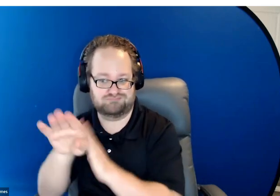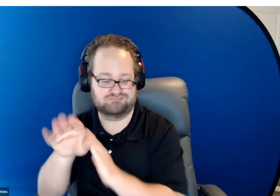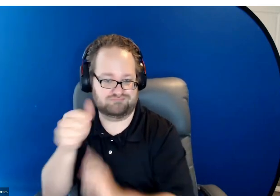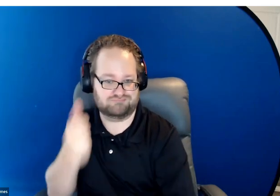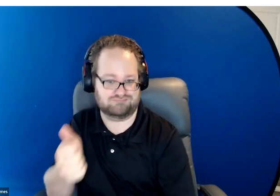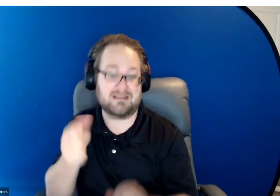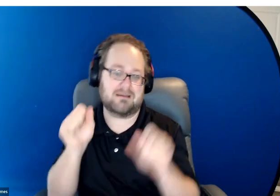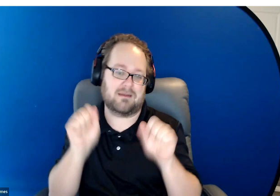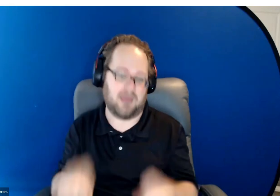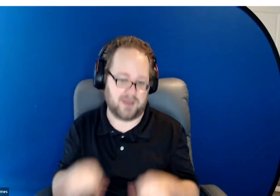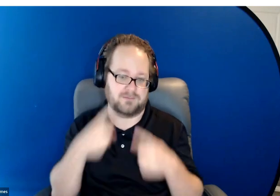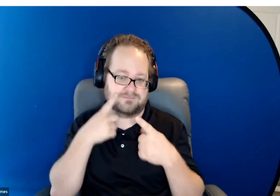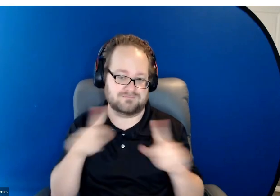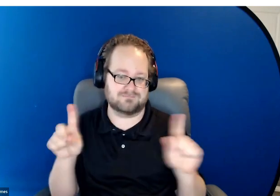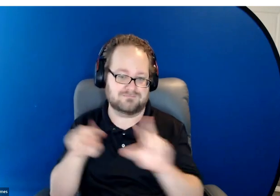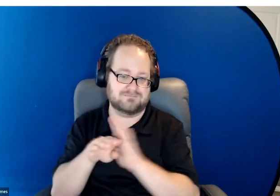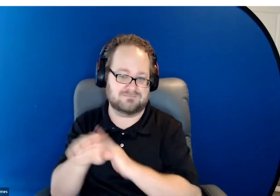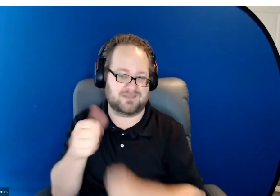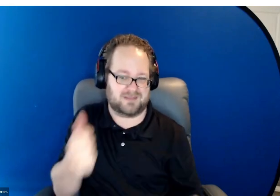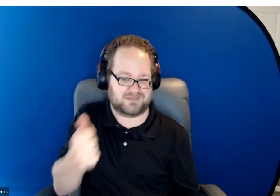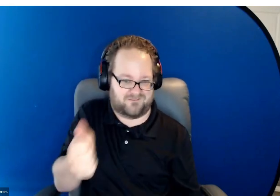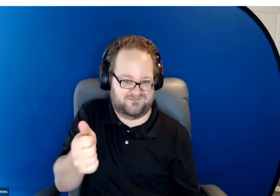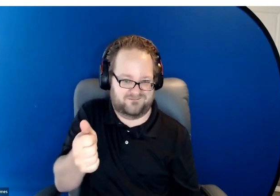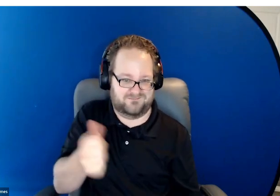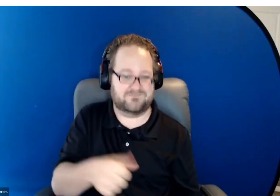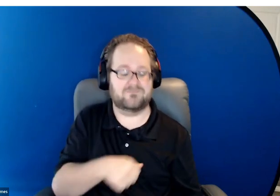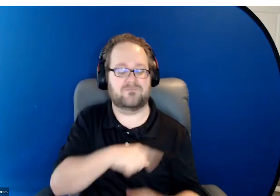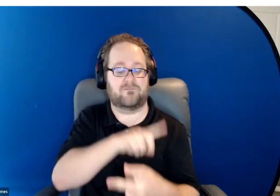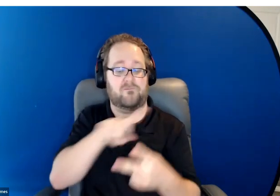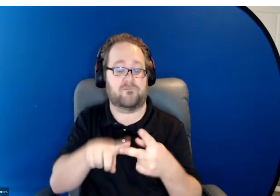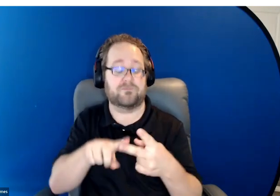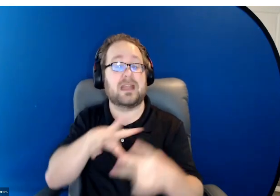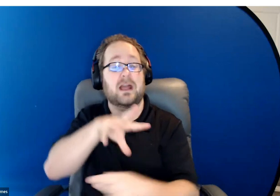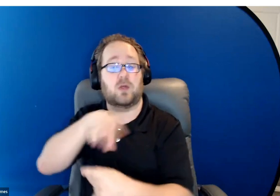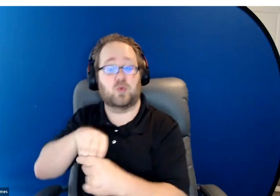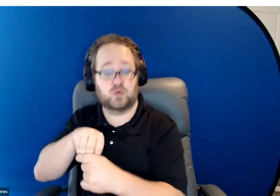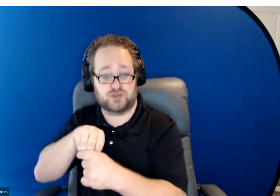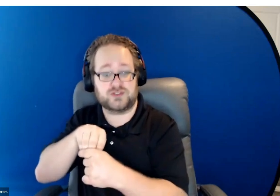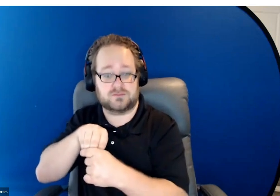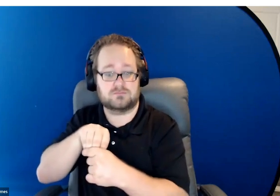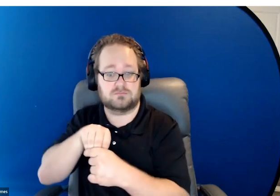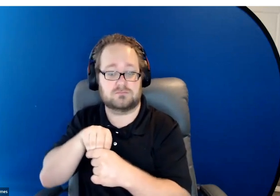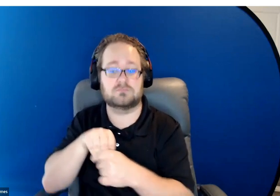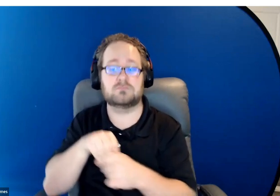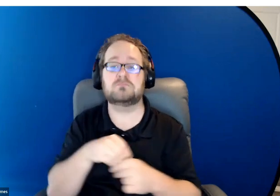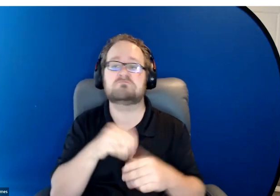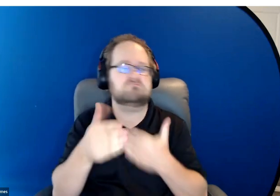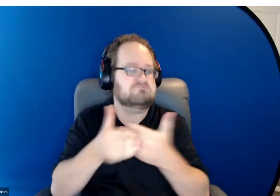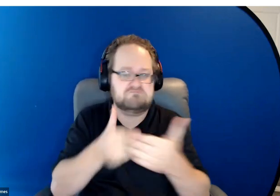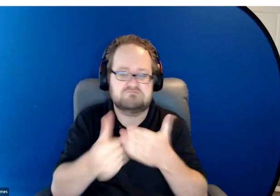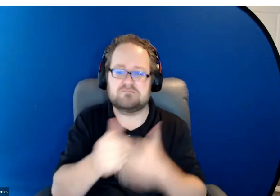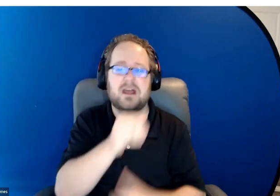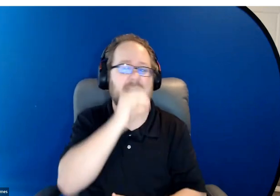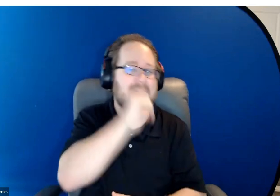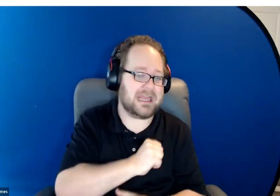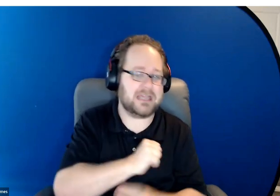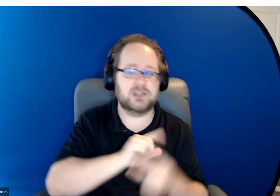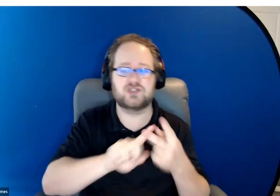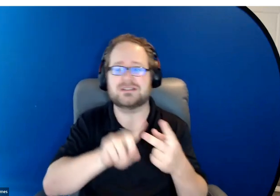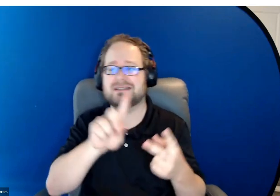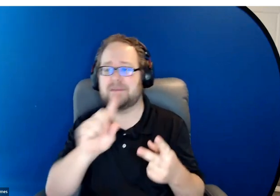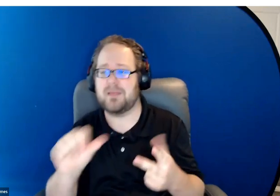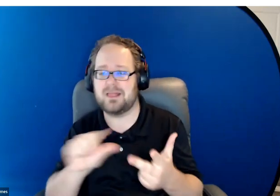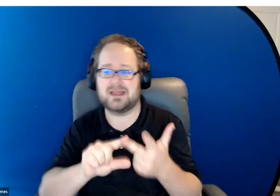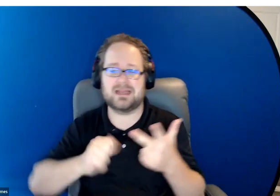Inclusion, which is about all people, regardless of age, disability, or life experience, should be able to live and fully participate in